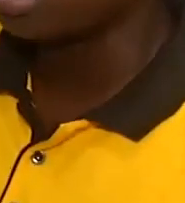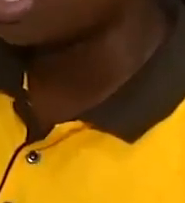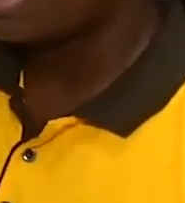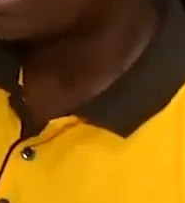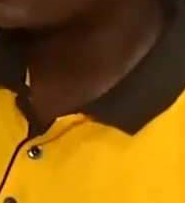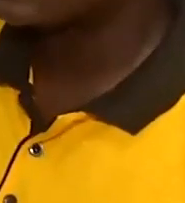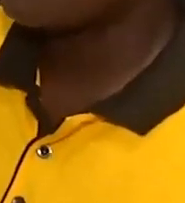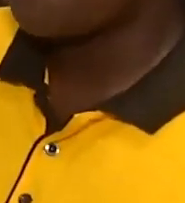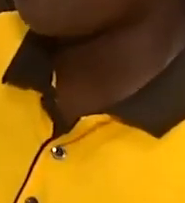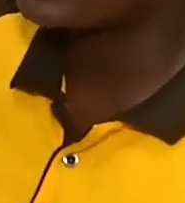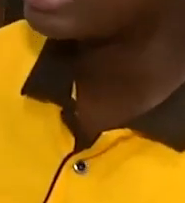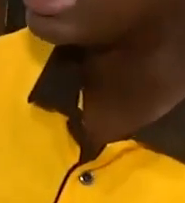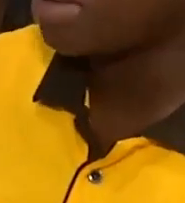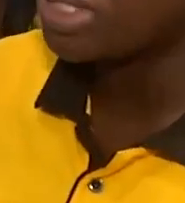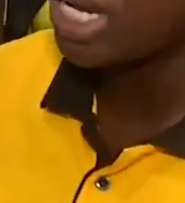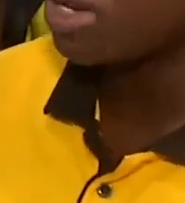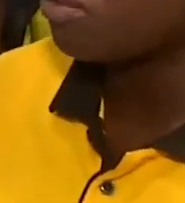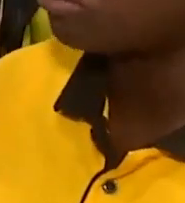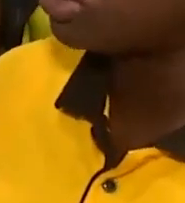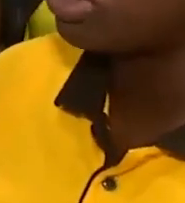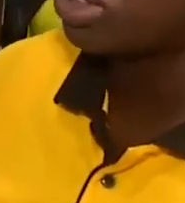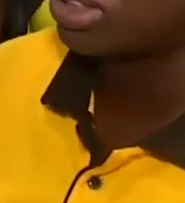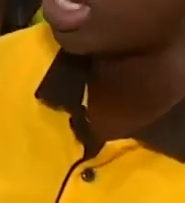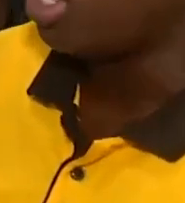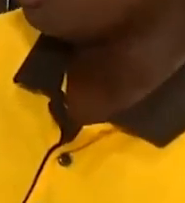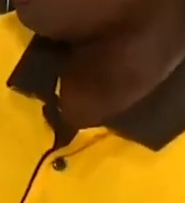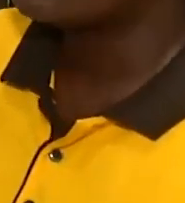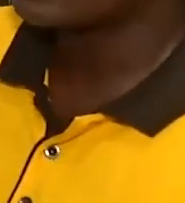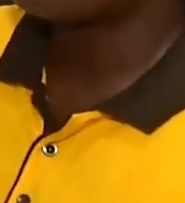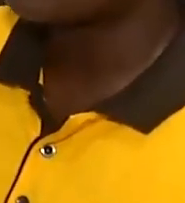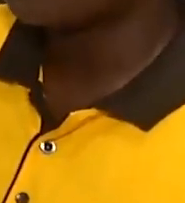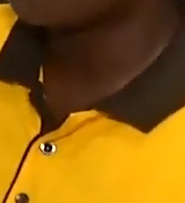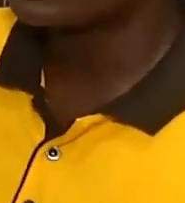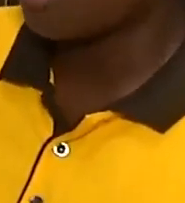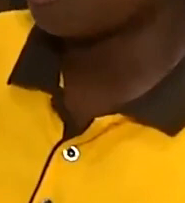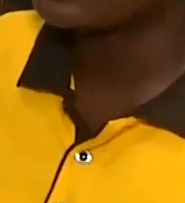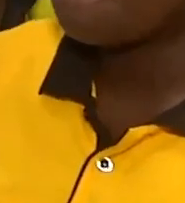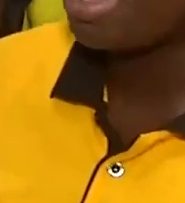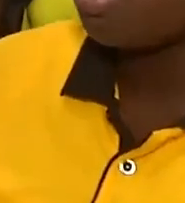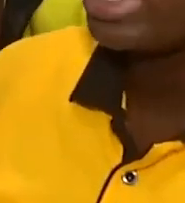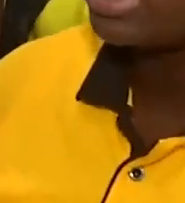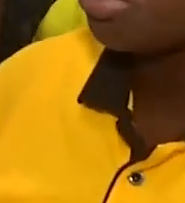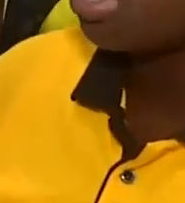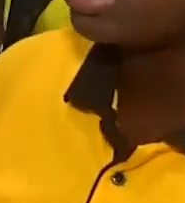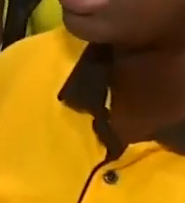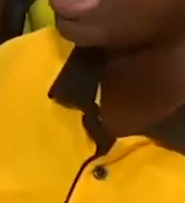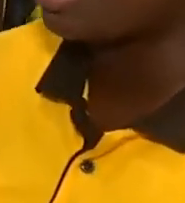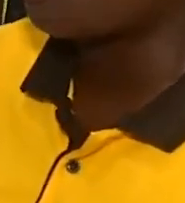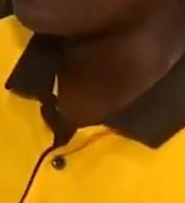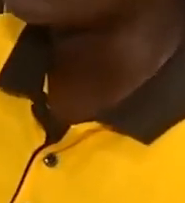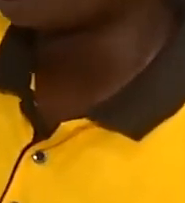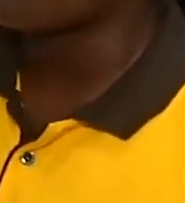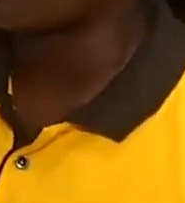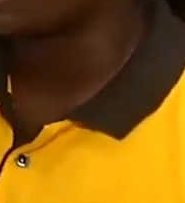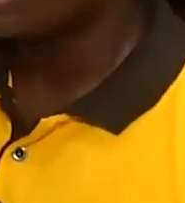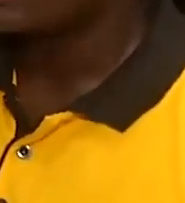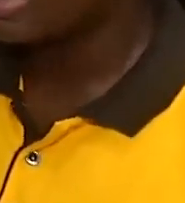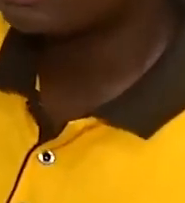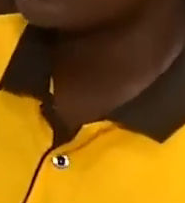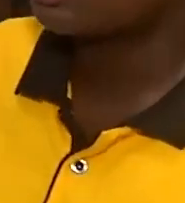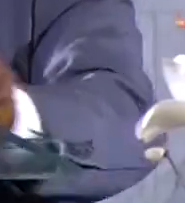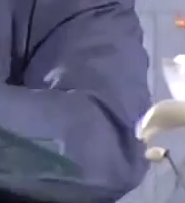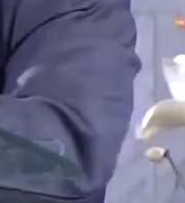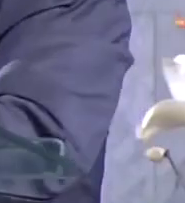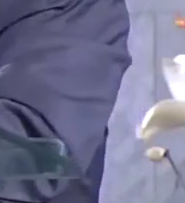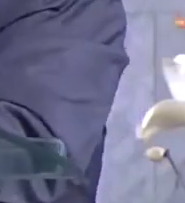I've chosen you purposefully, I've chosen you profitably, I've chosen you practically, I've chosen so that you will bear fruit and your